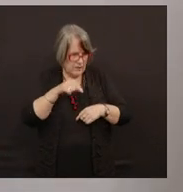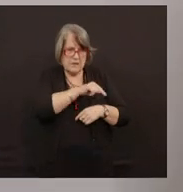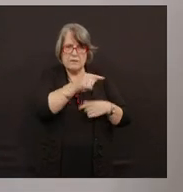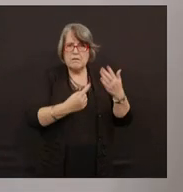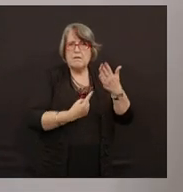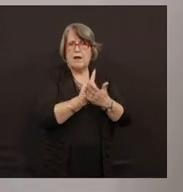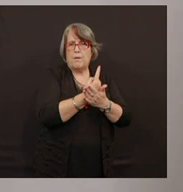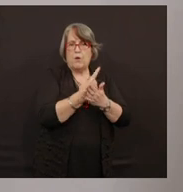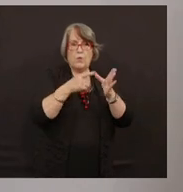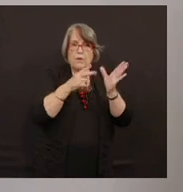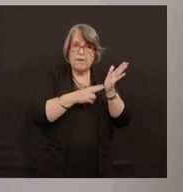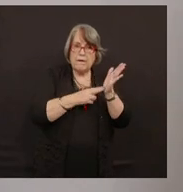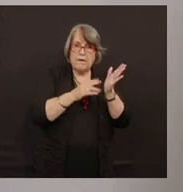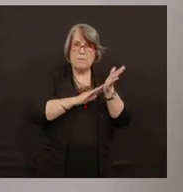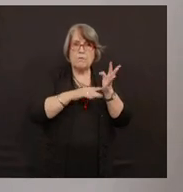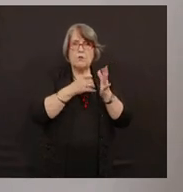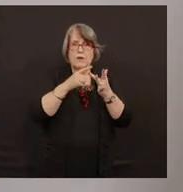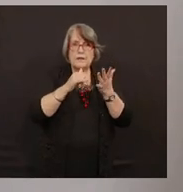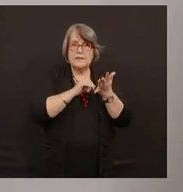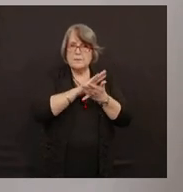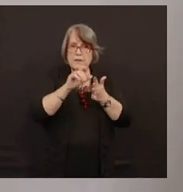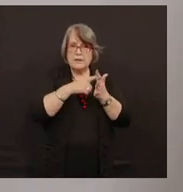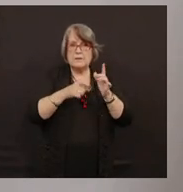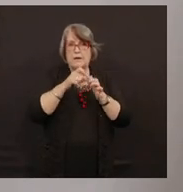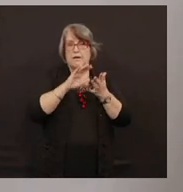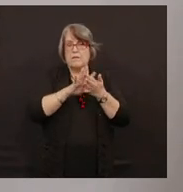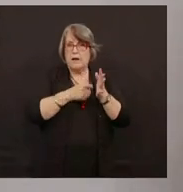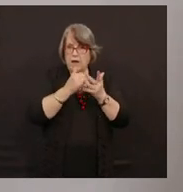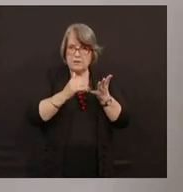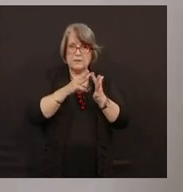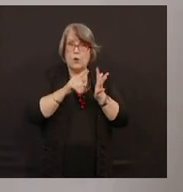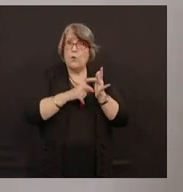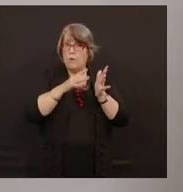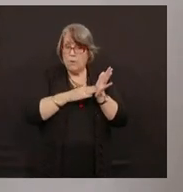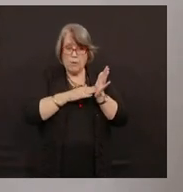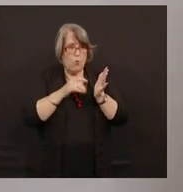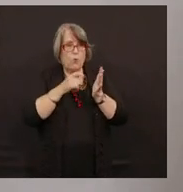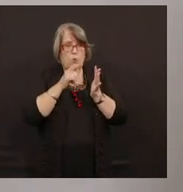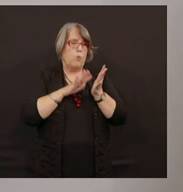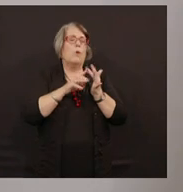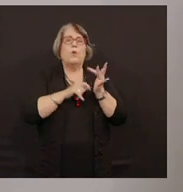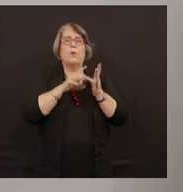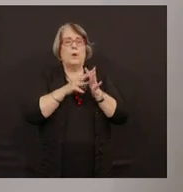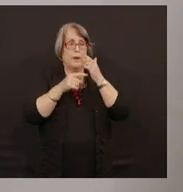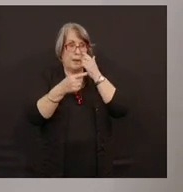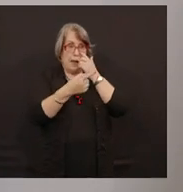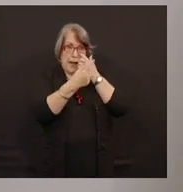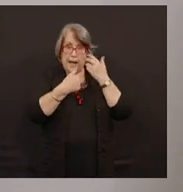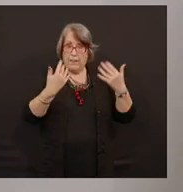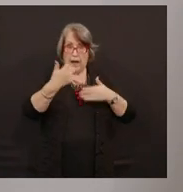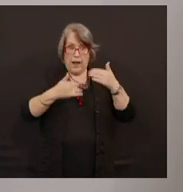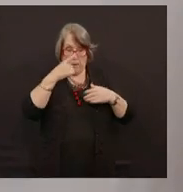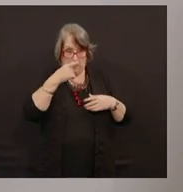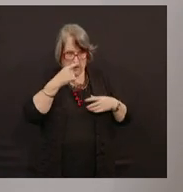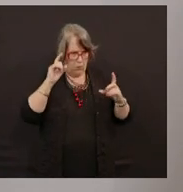happened to Anne-Marie Smith, David Harris, and Willow Dunn, the other sorts of harms that people have been increasingly